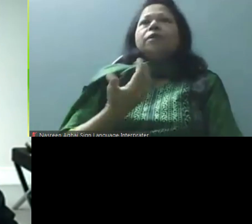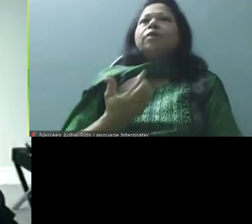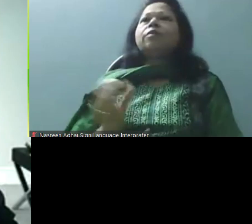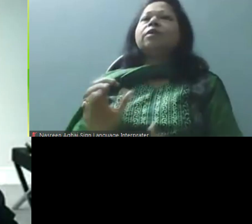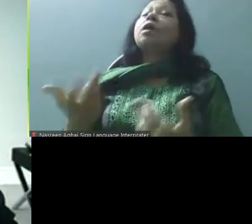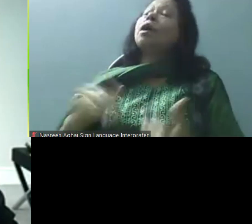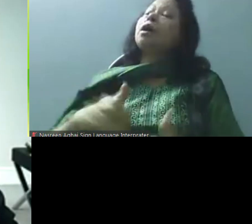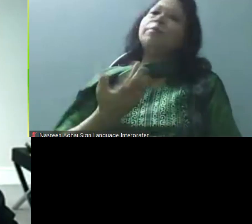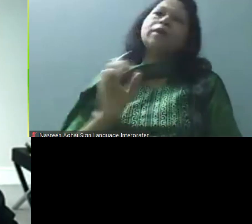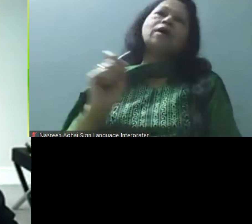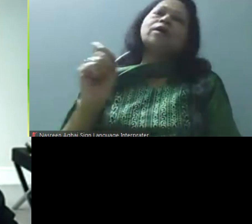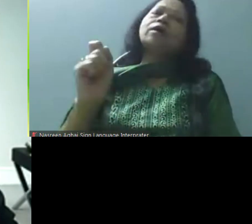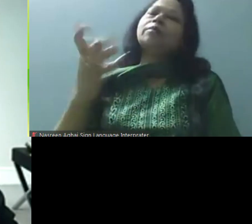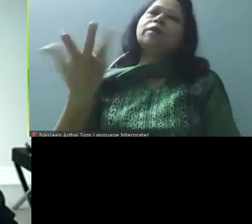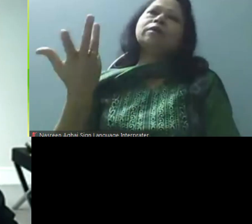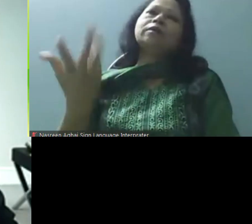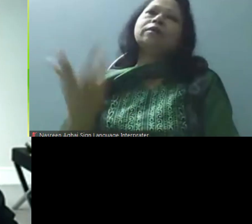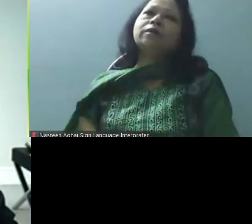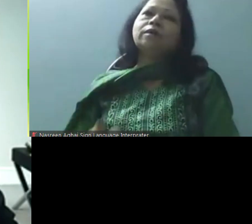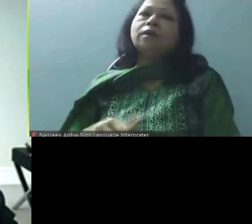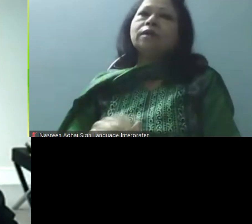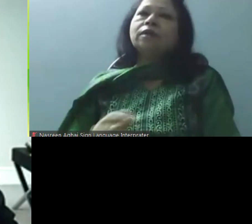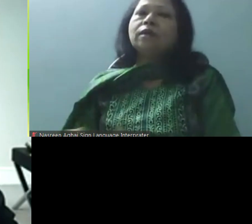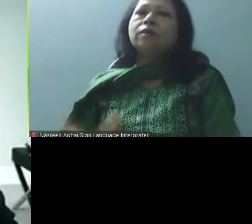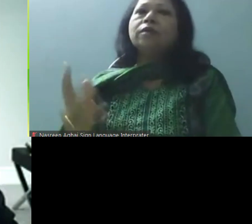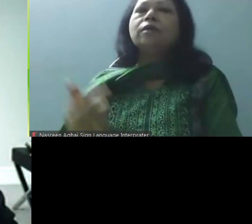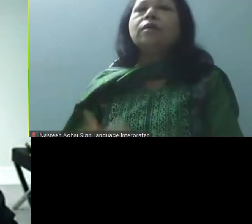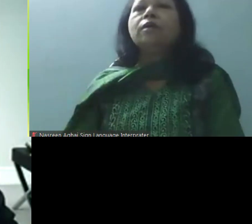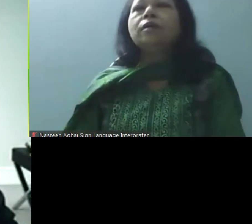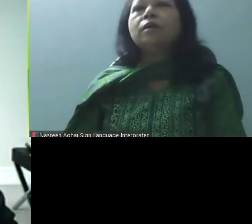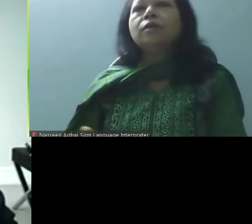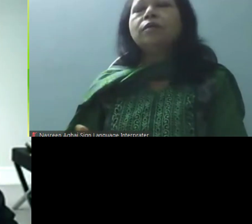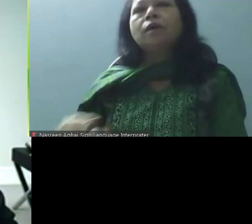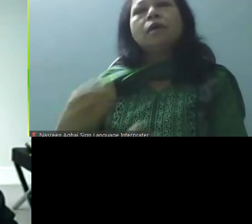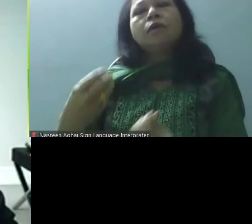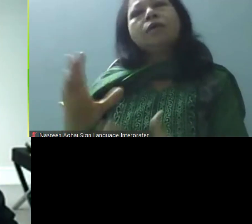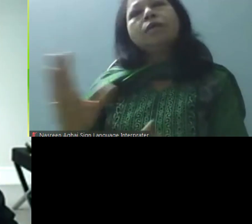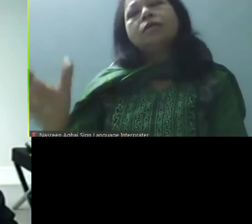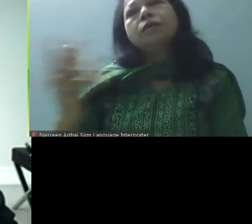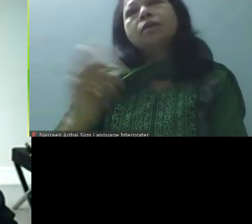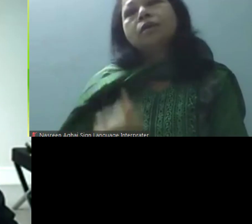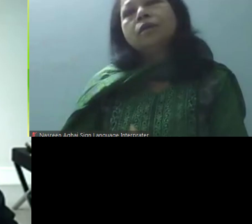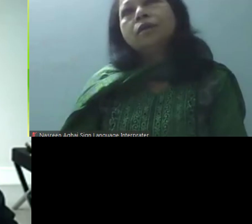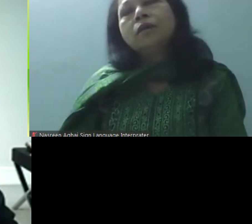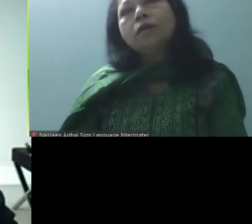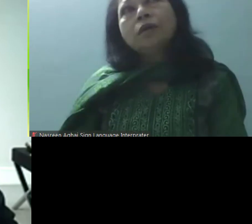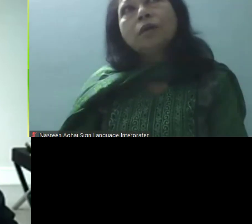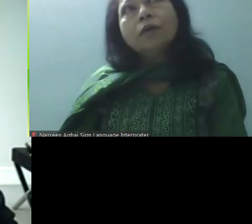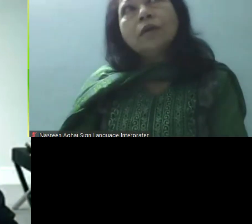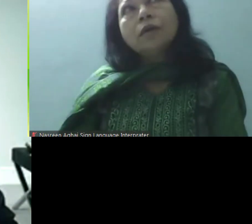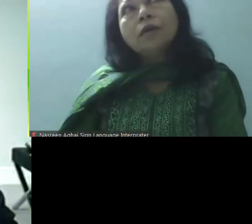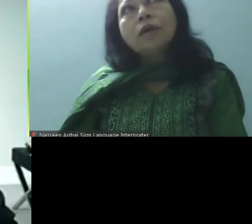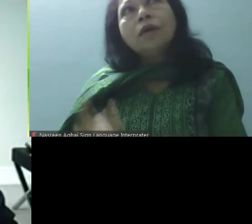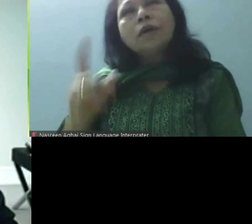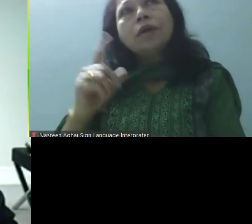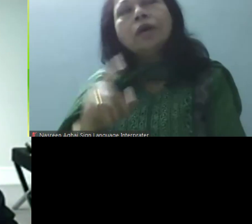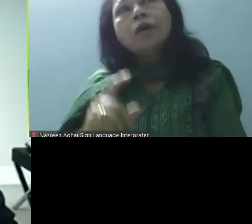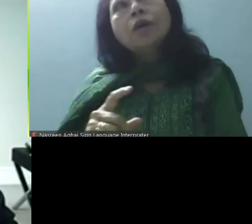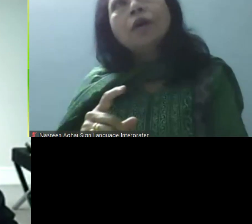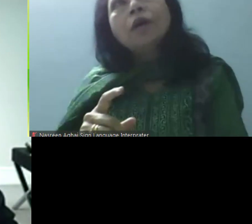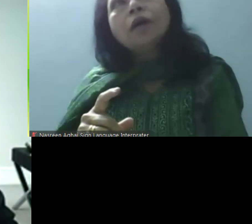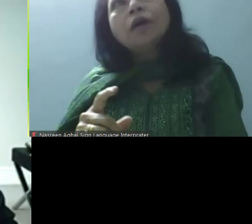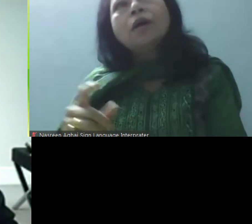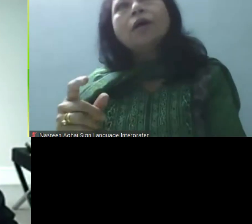career and have a life which can be fulfilling. And they can live a normal life,